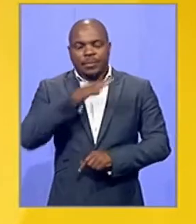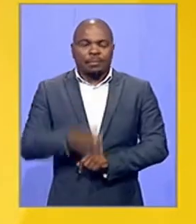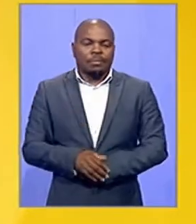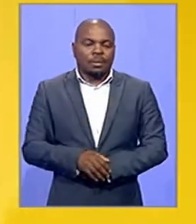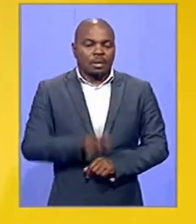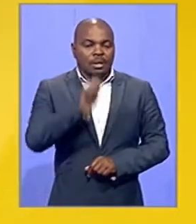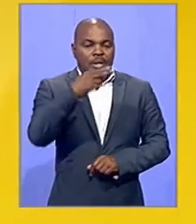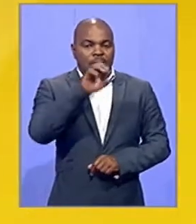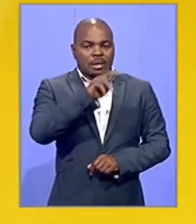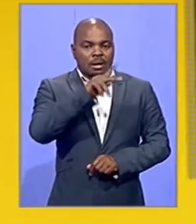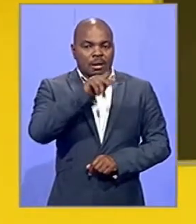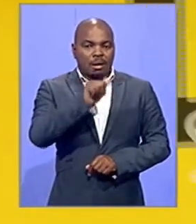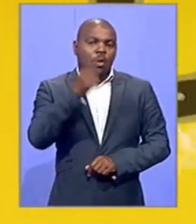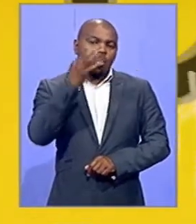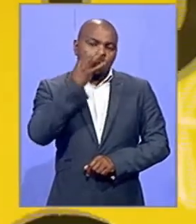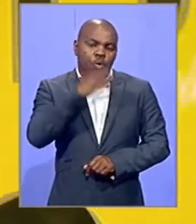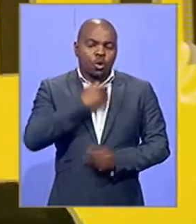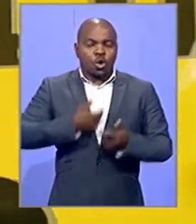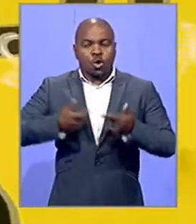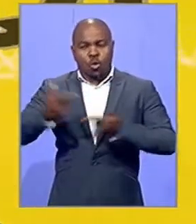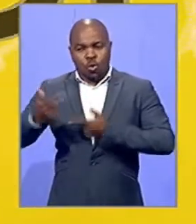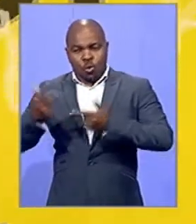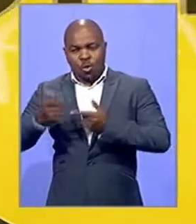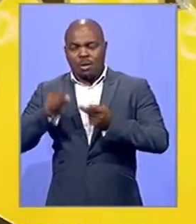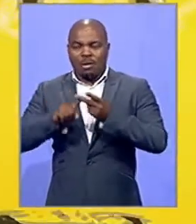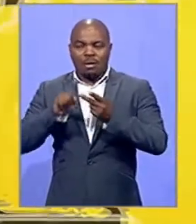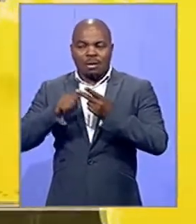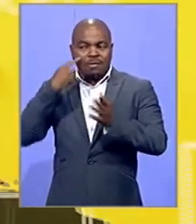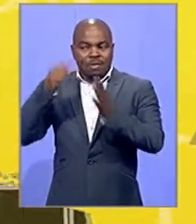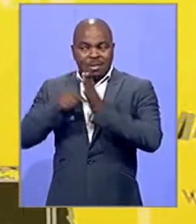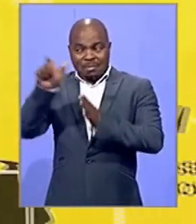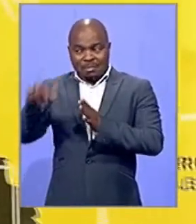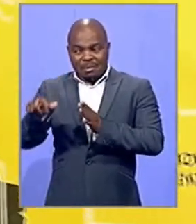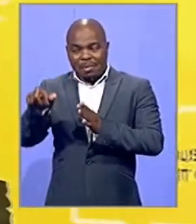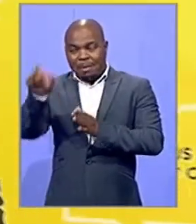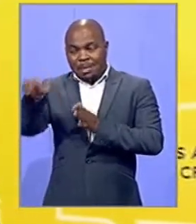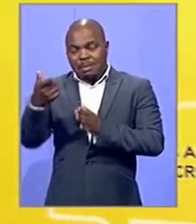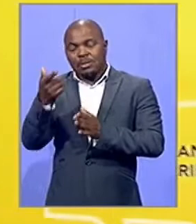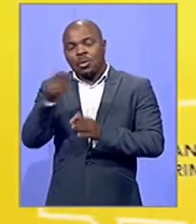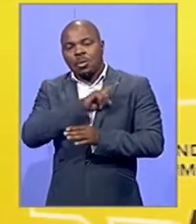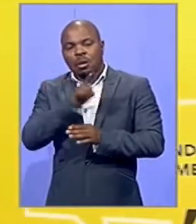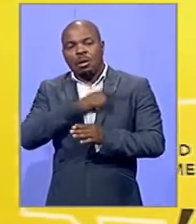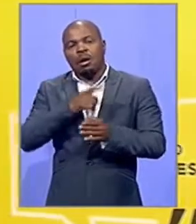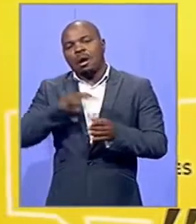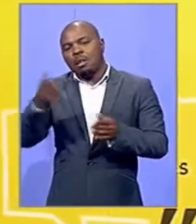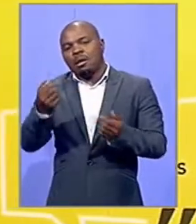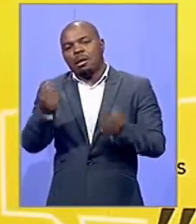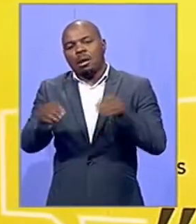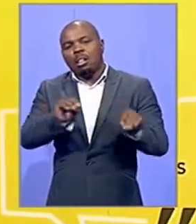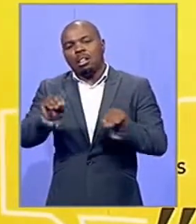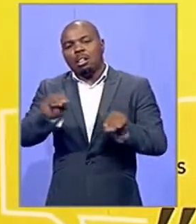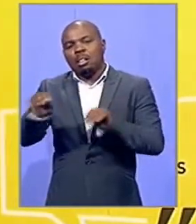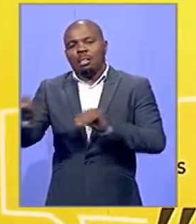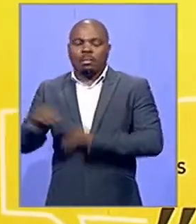o beha molato ho maqwetha le babelaellwa ka hore ho ebe le diteiso botjhotjhising ba dinyewe tse ding tse kgolo.